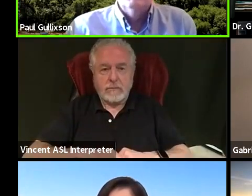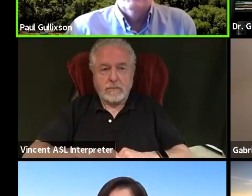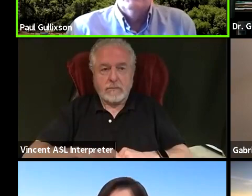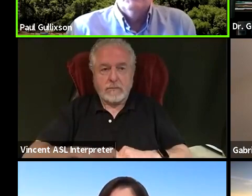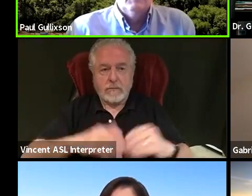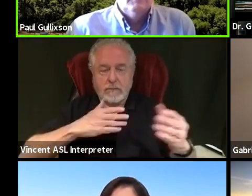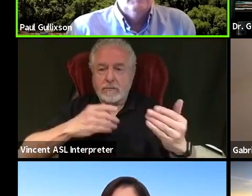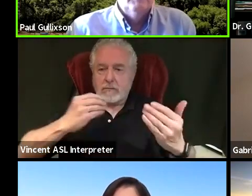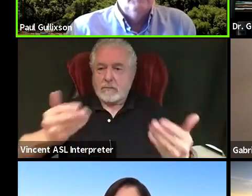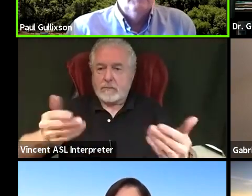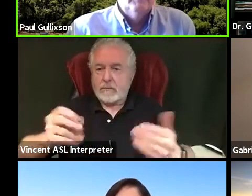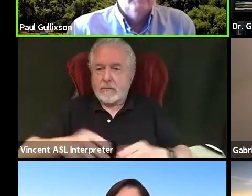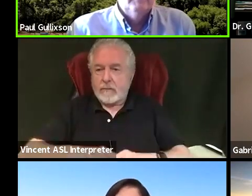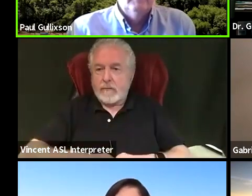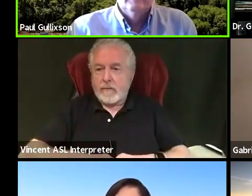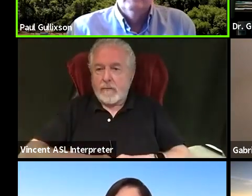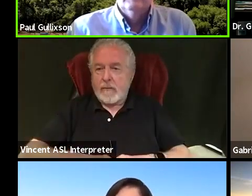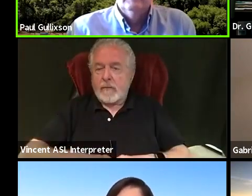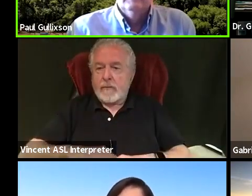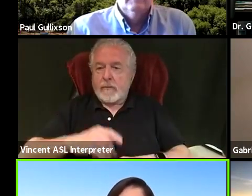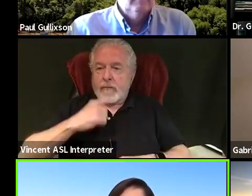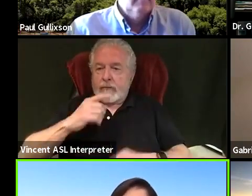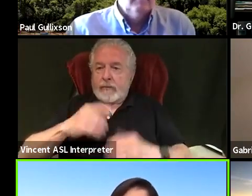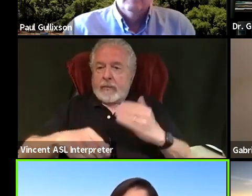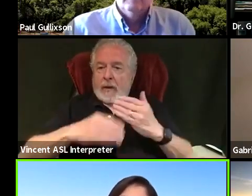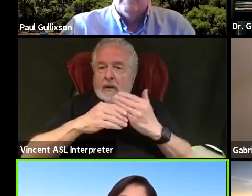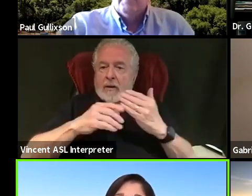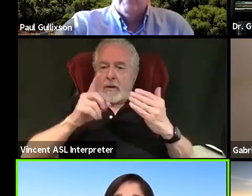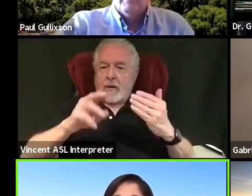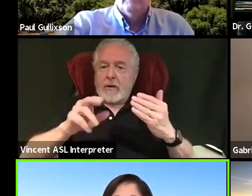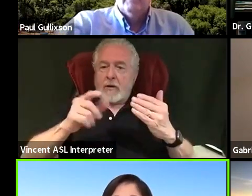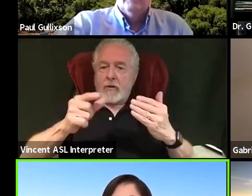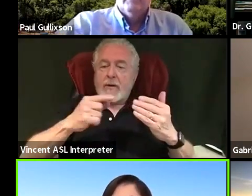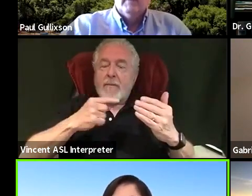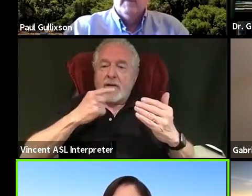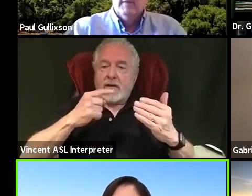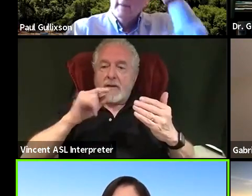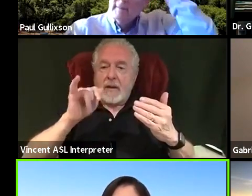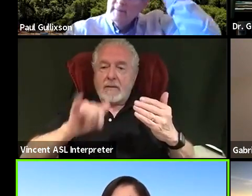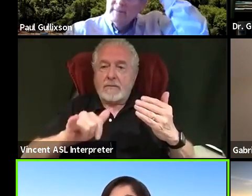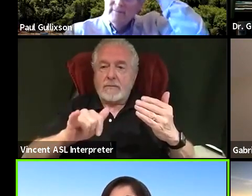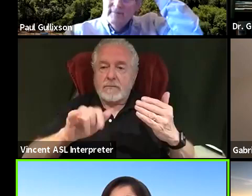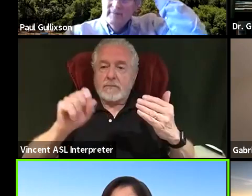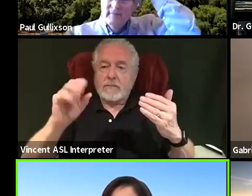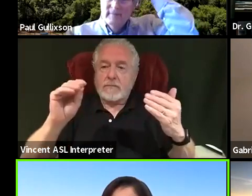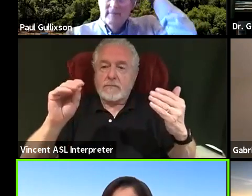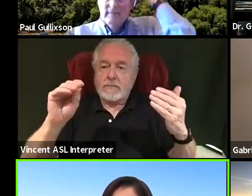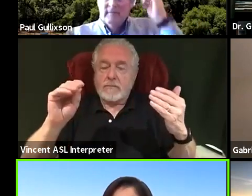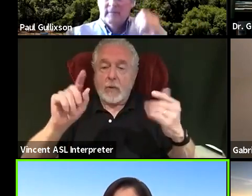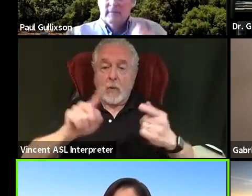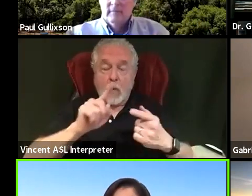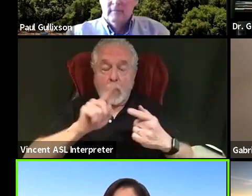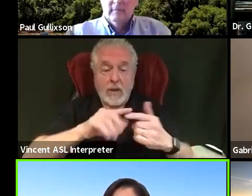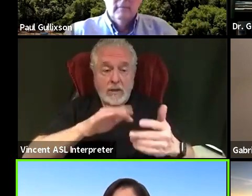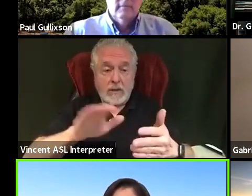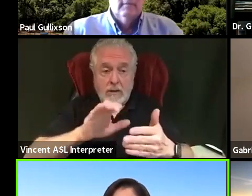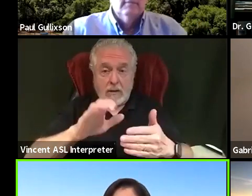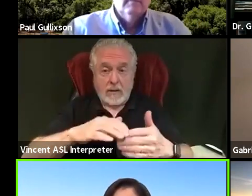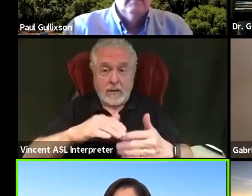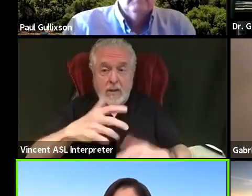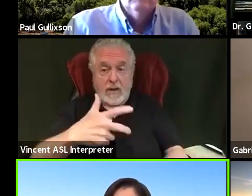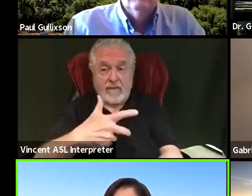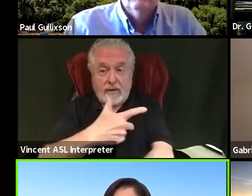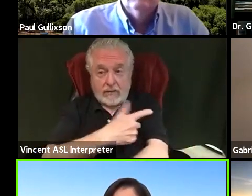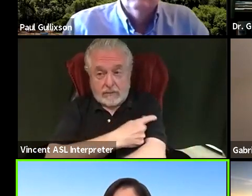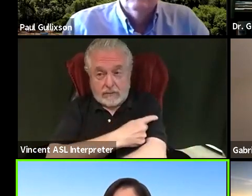No, please, Dr. Shendi, go ahead. Yeah, if I may just add to what Dr. Green mentioned. So when the studies were done on the